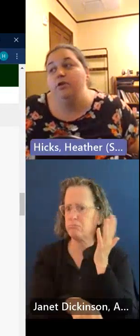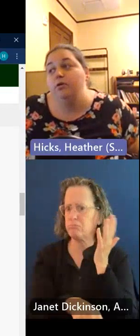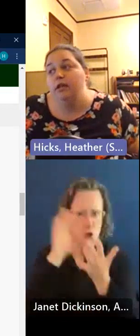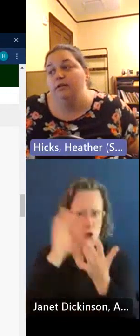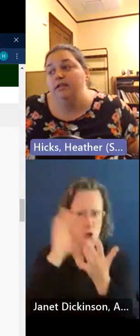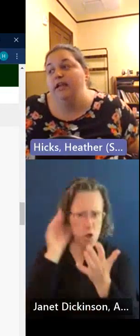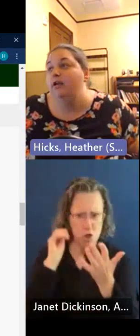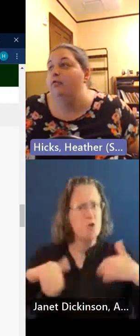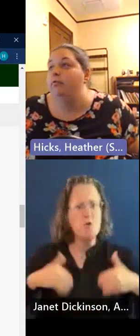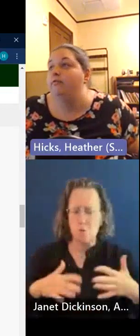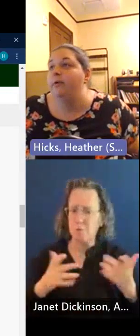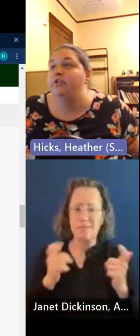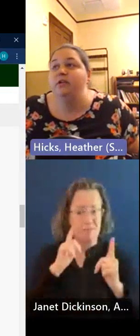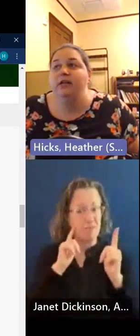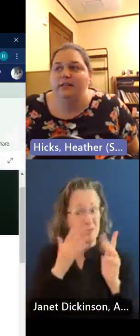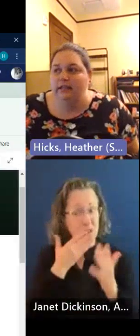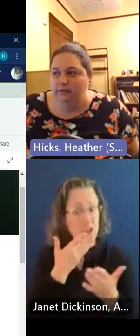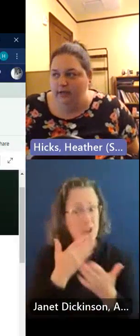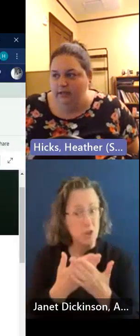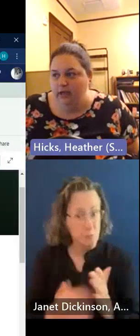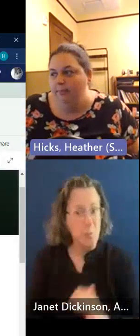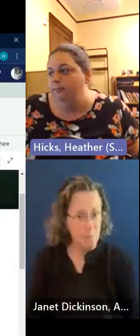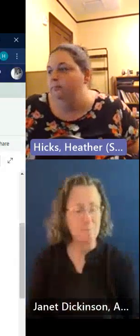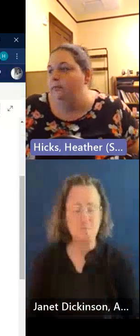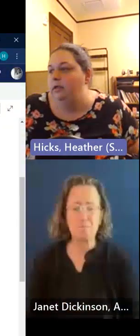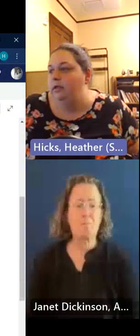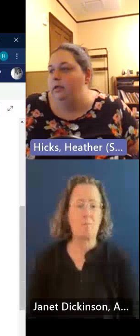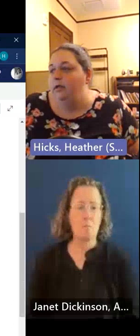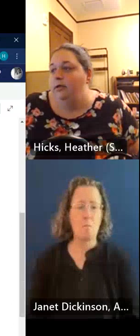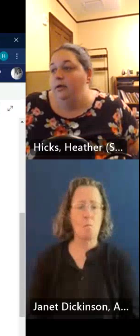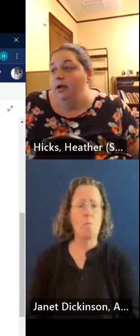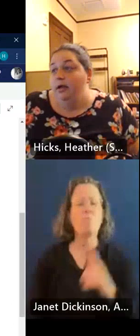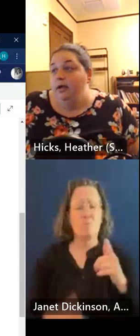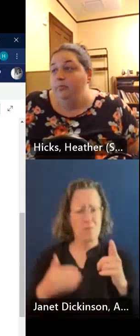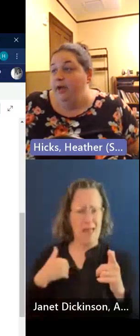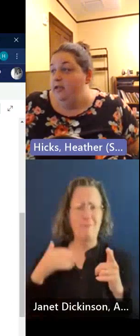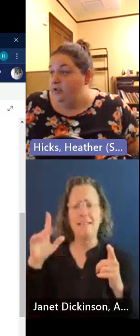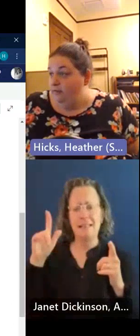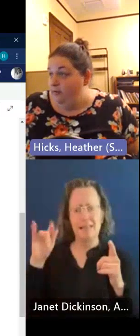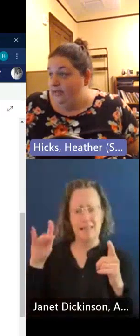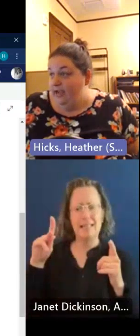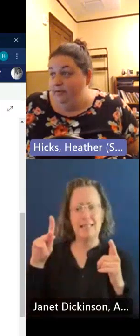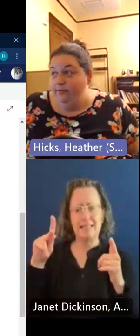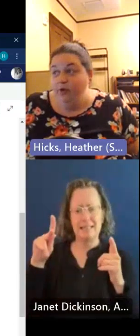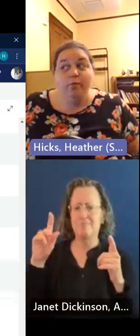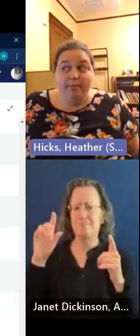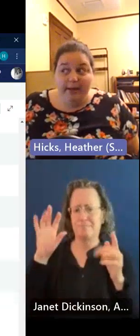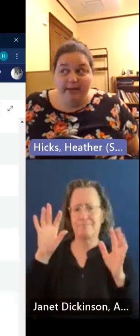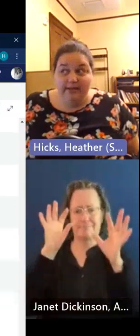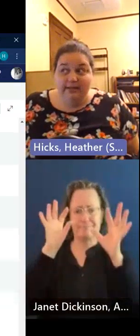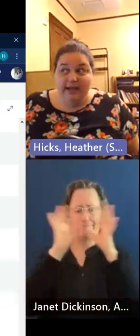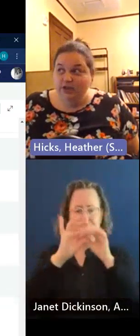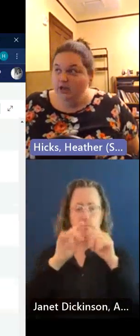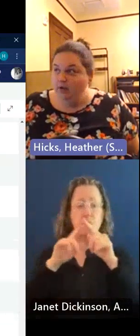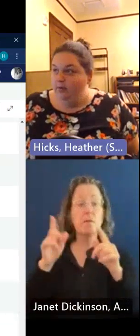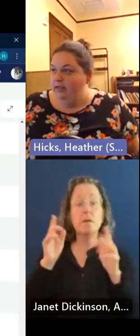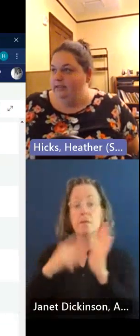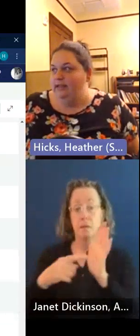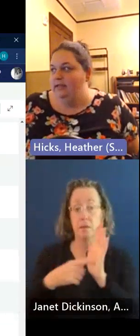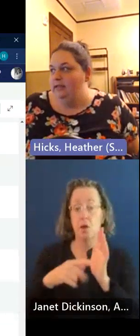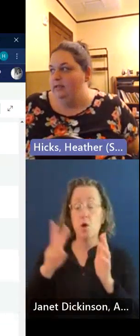And so you can go to their site and go through information, and it's linked right at the top. But so for example, if you go to web design